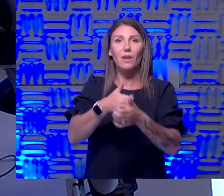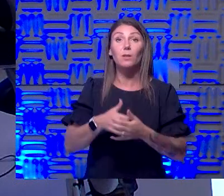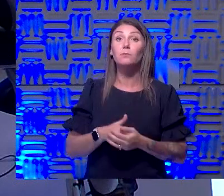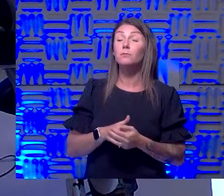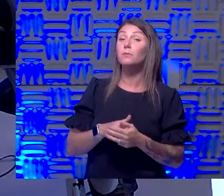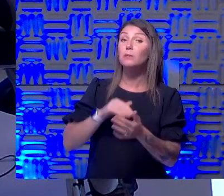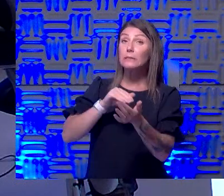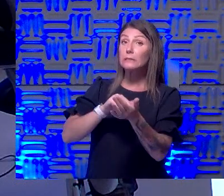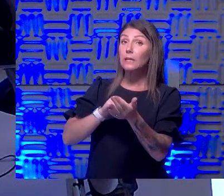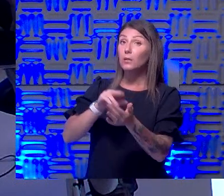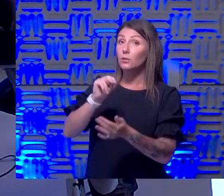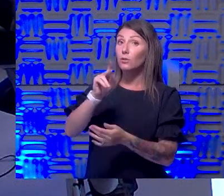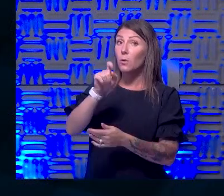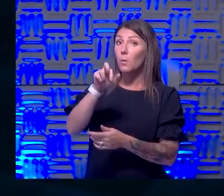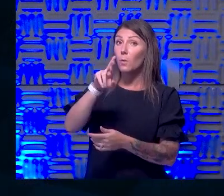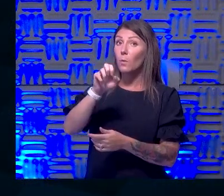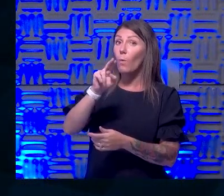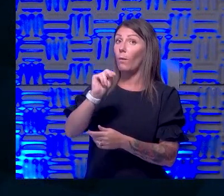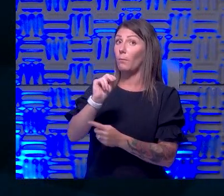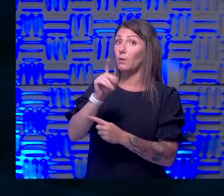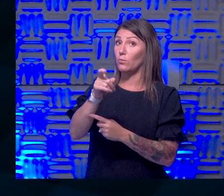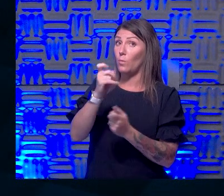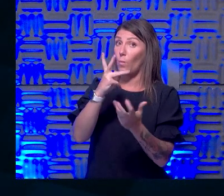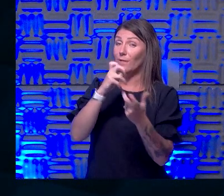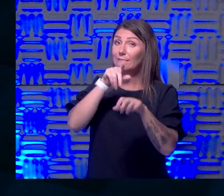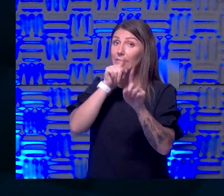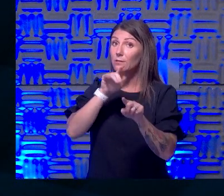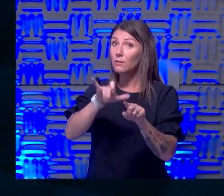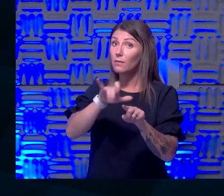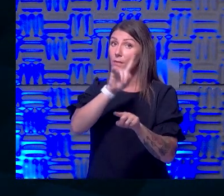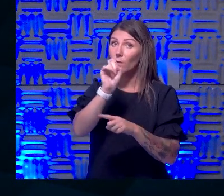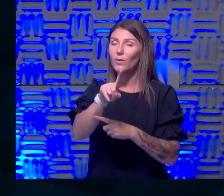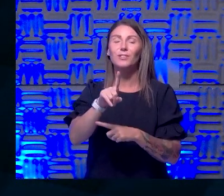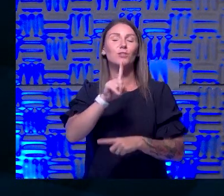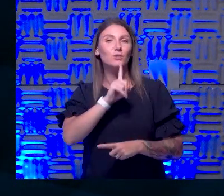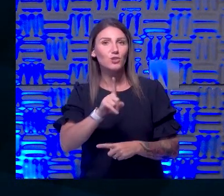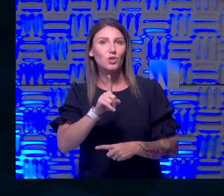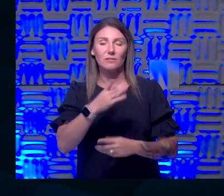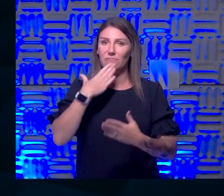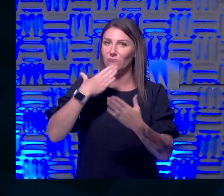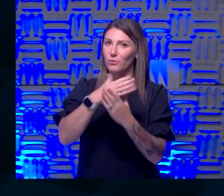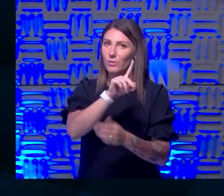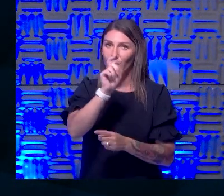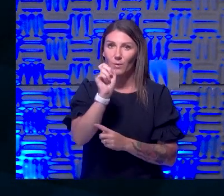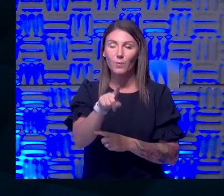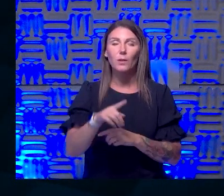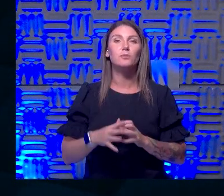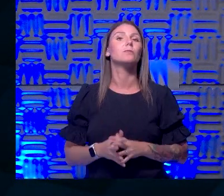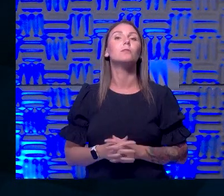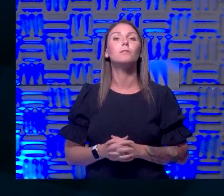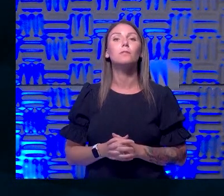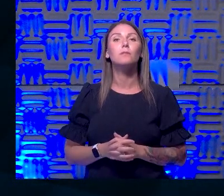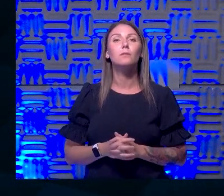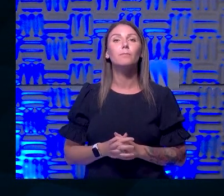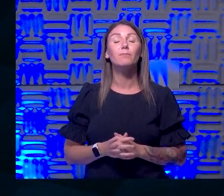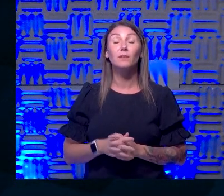Dr. Norman, do you want to take that question? Sure, I'd be happy to. It's a good question. It is very frustrating.